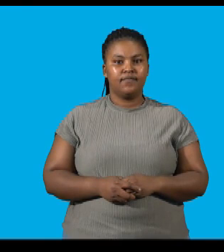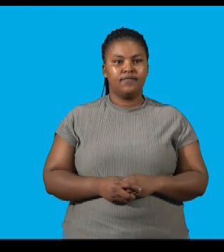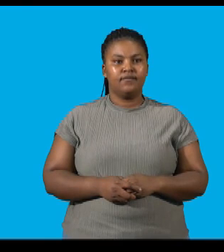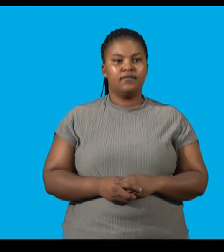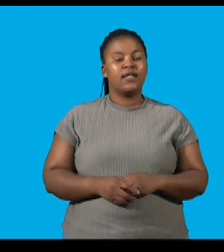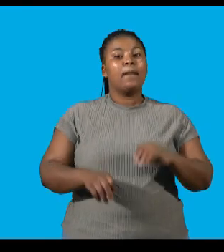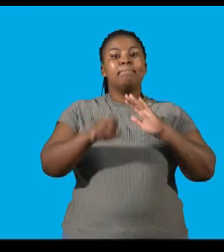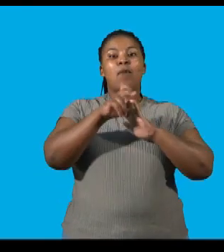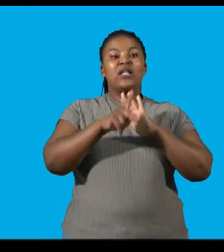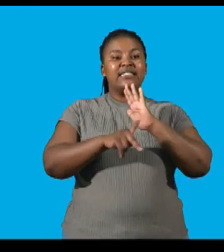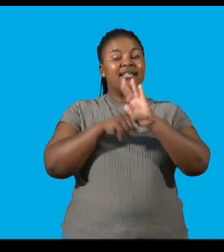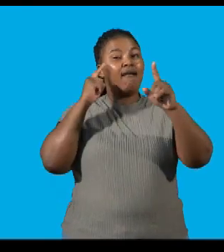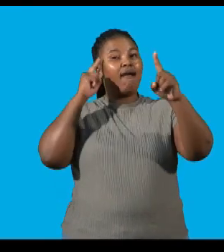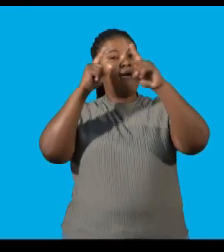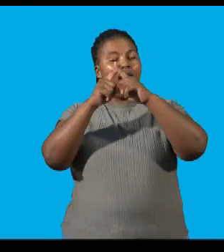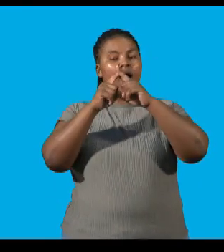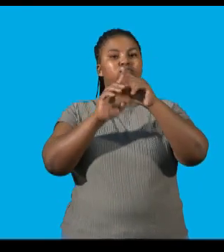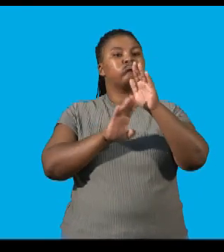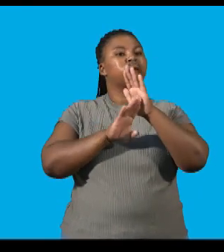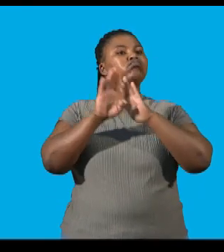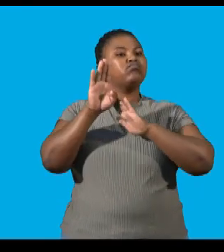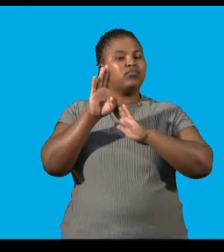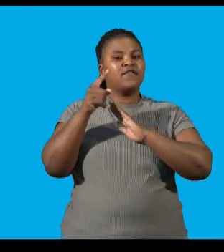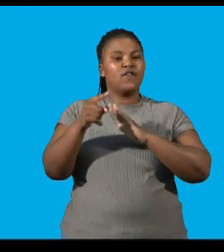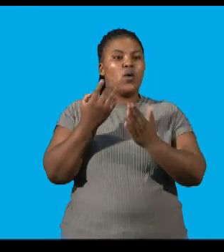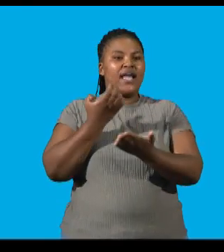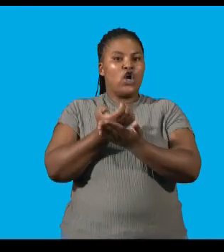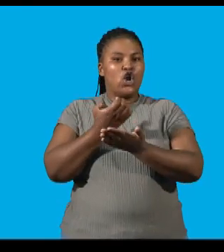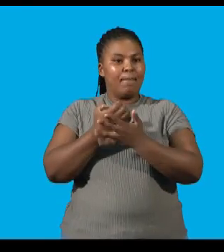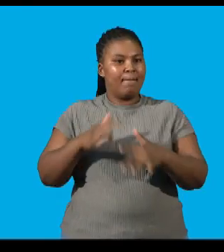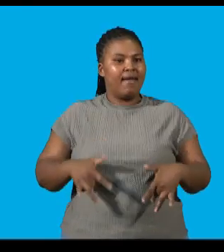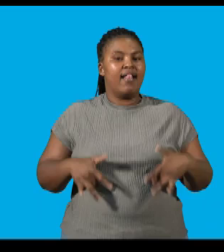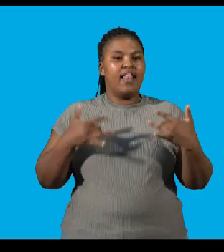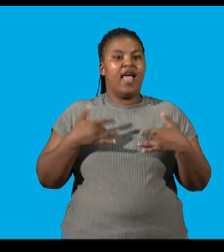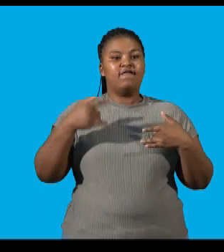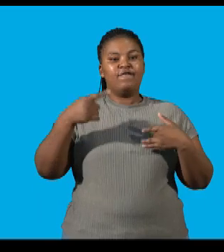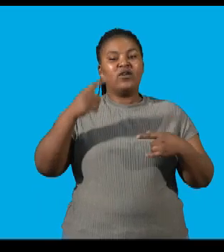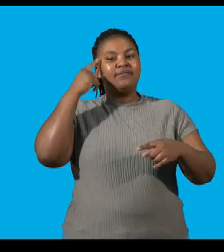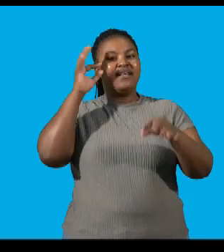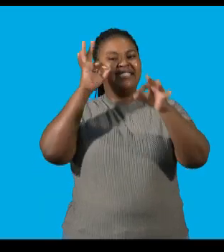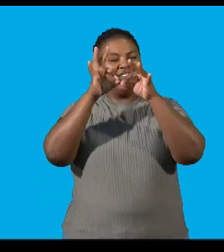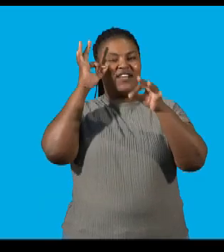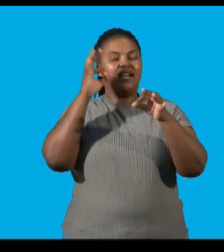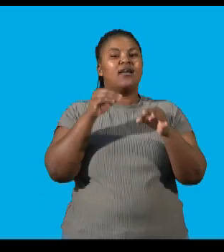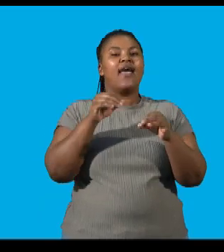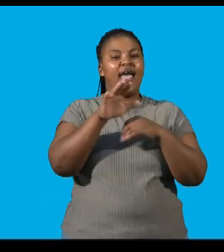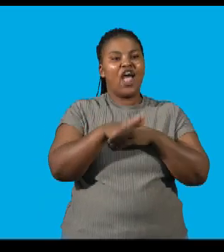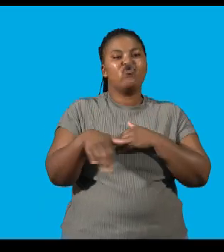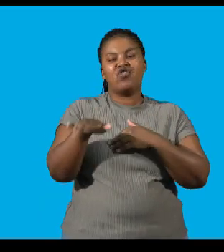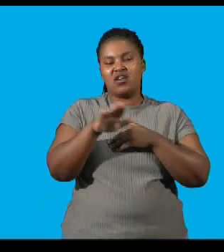It refers to policies aimed at increasing the economic livelihood of specific